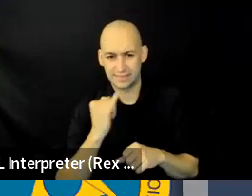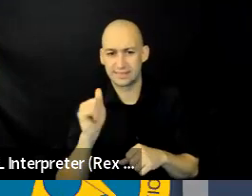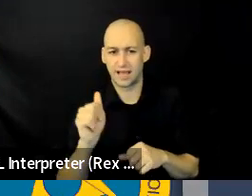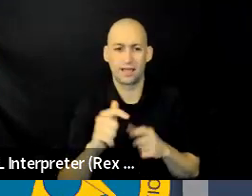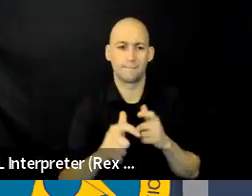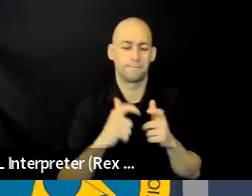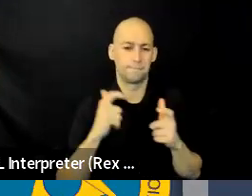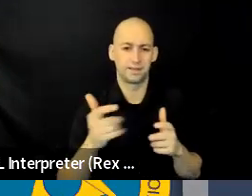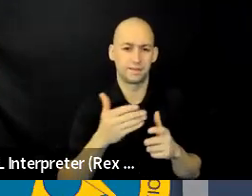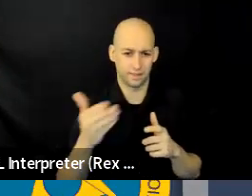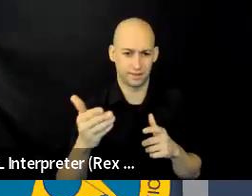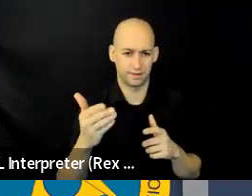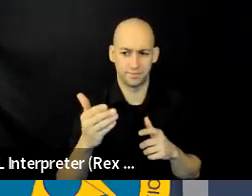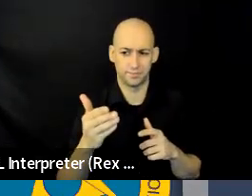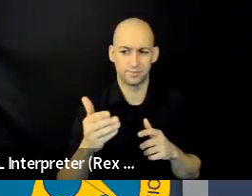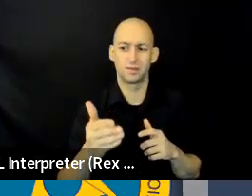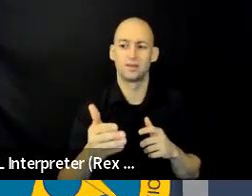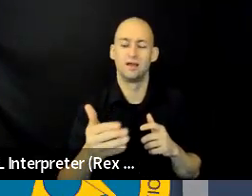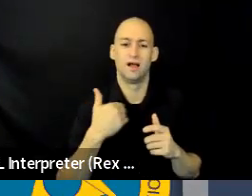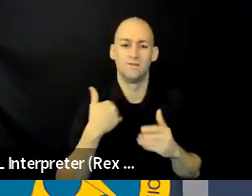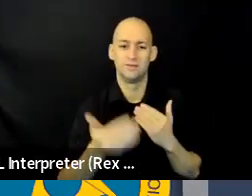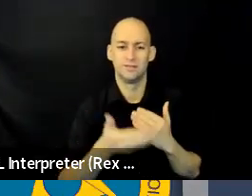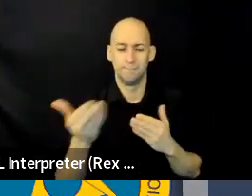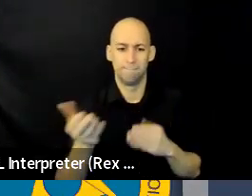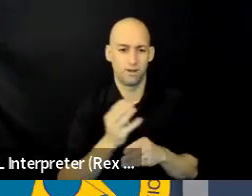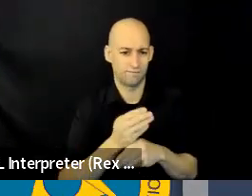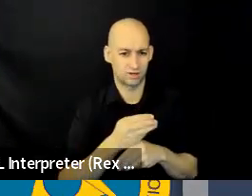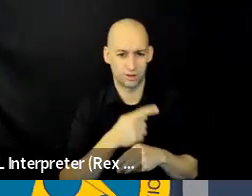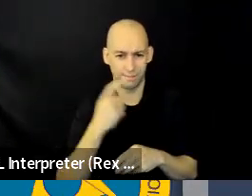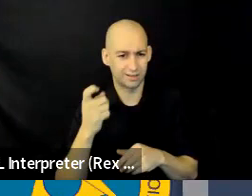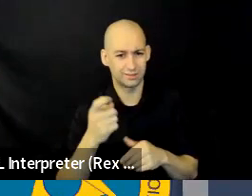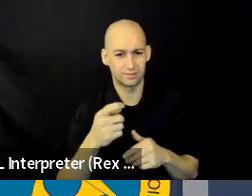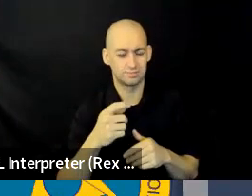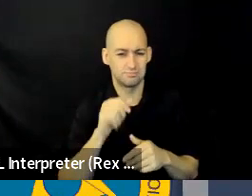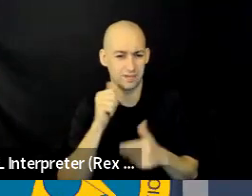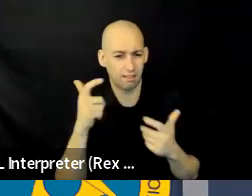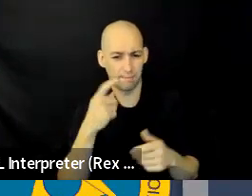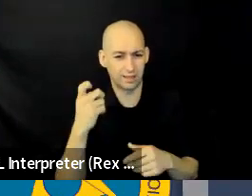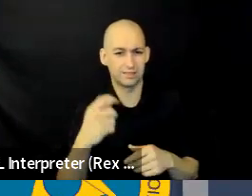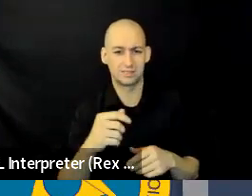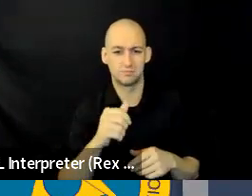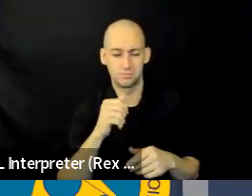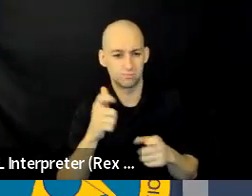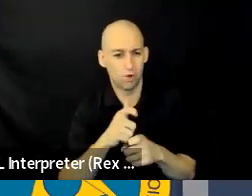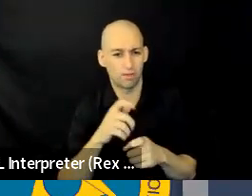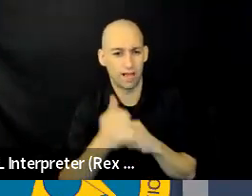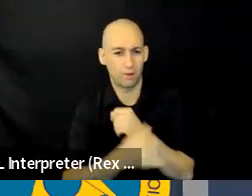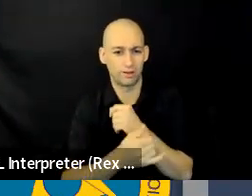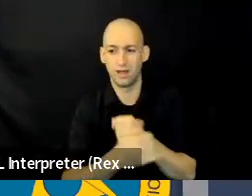major thing. We have some manufacturing, not a lot because we're a small county, but we have East Coast products being